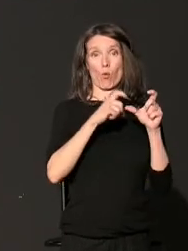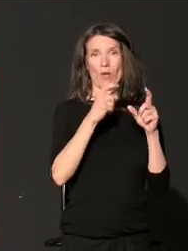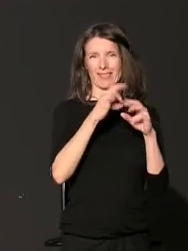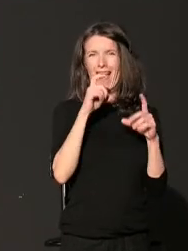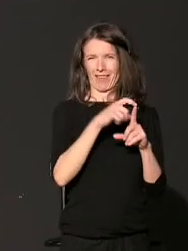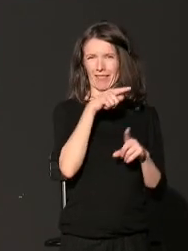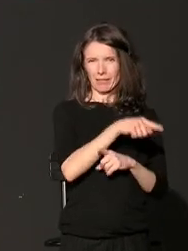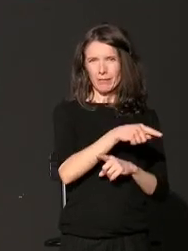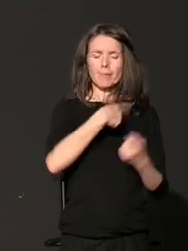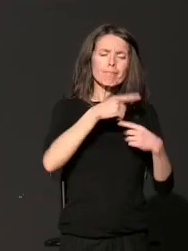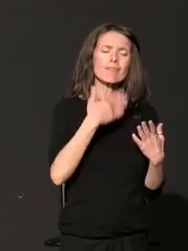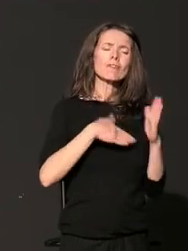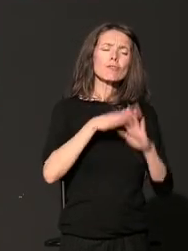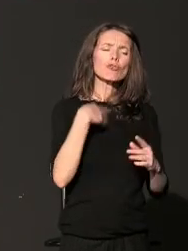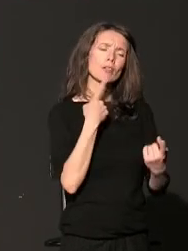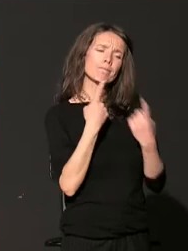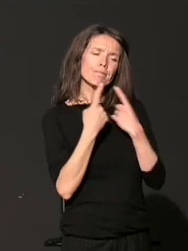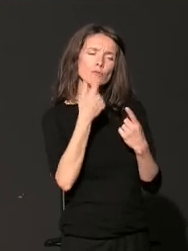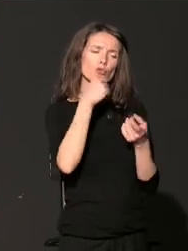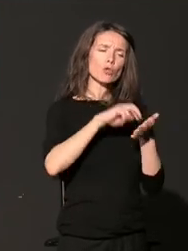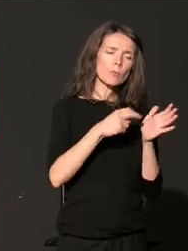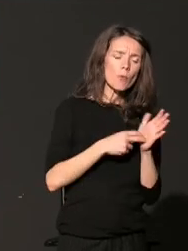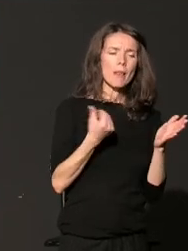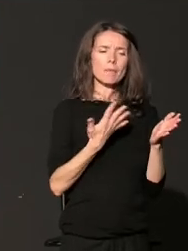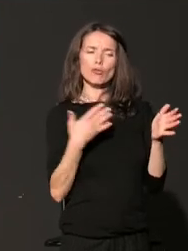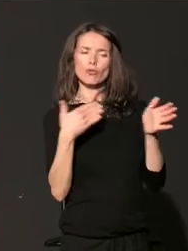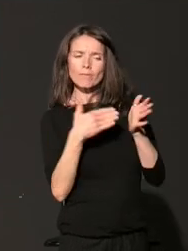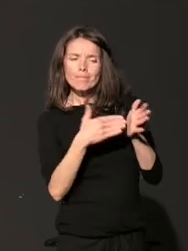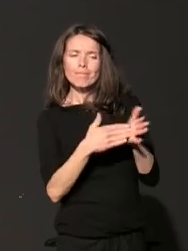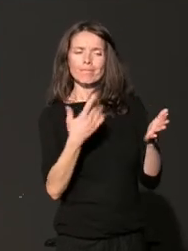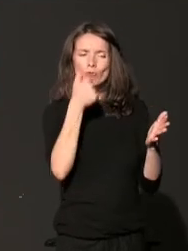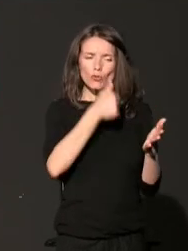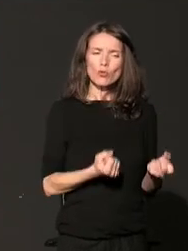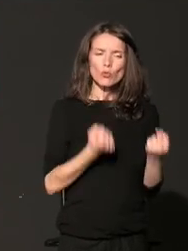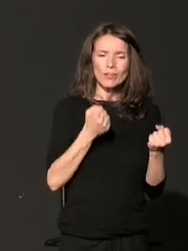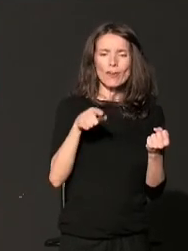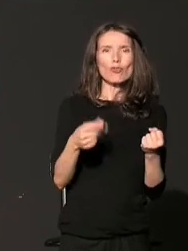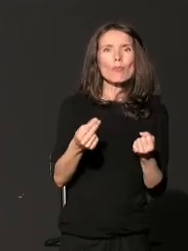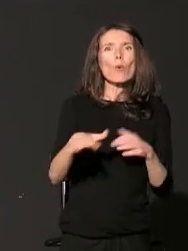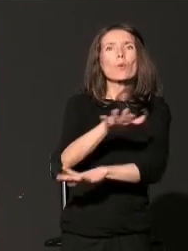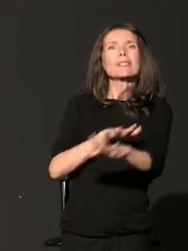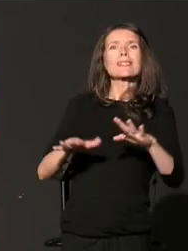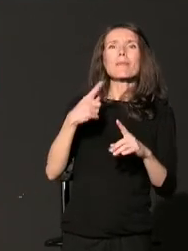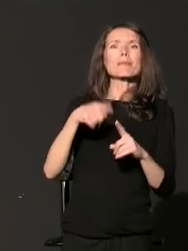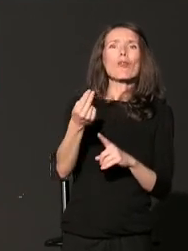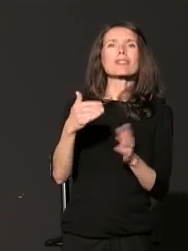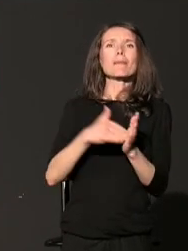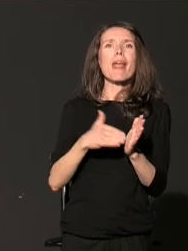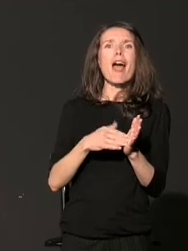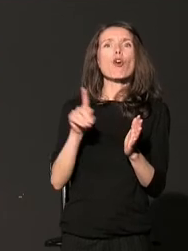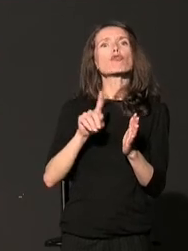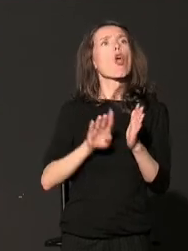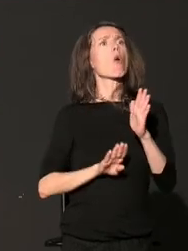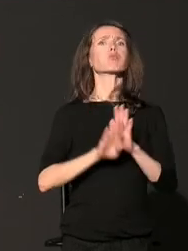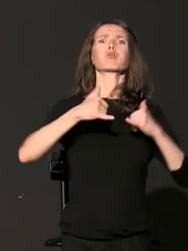of the difficulties that we encounter in Serbia in a developing country that's still finding its footing. But this topic is one that's